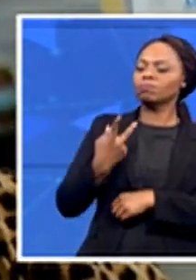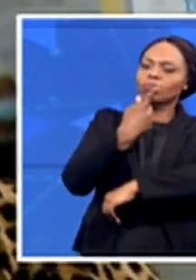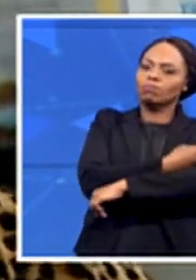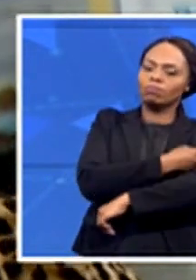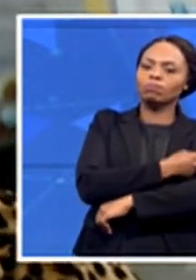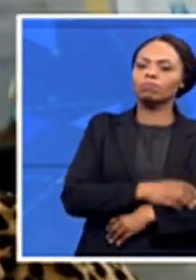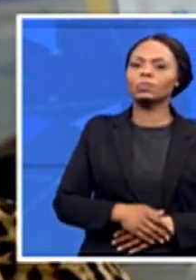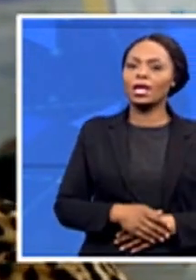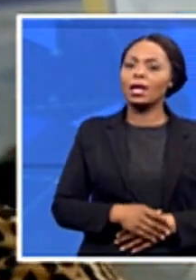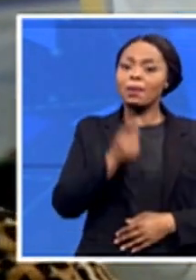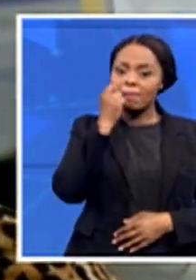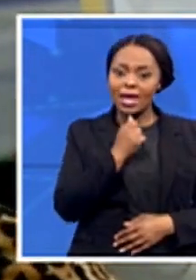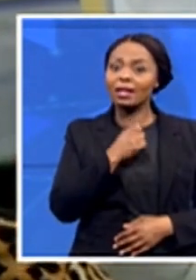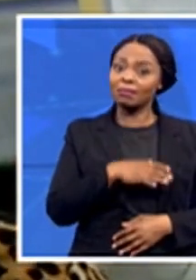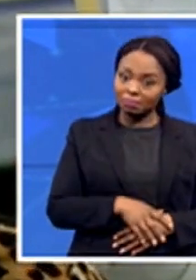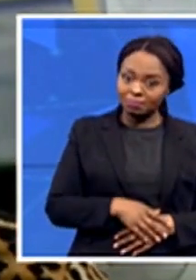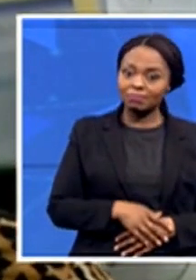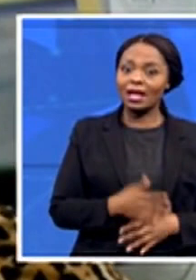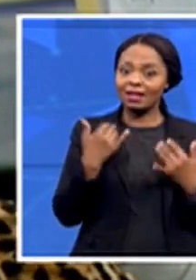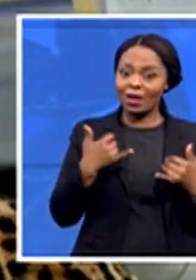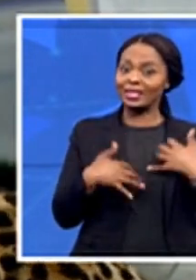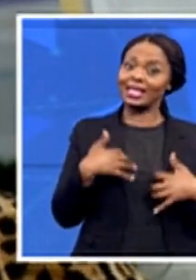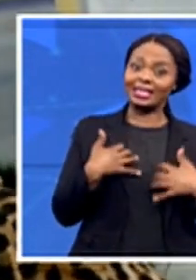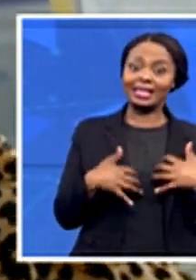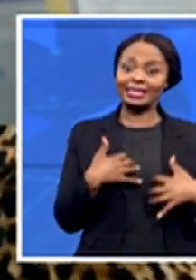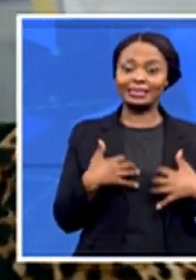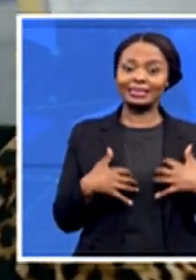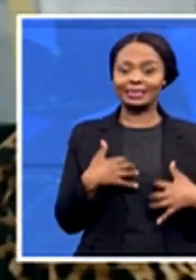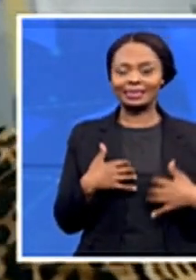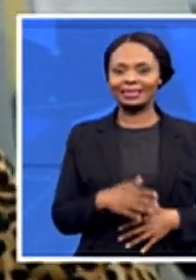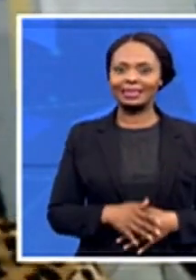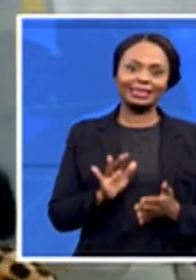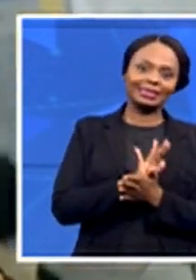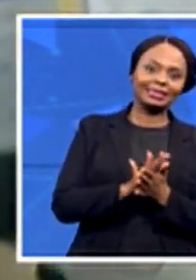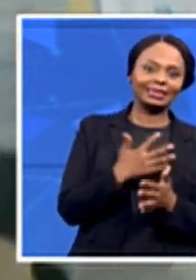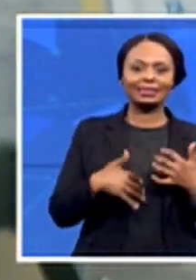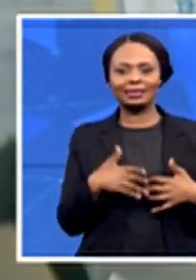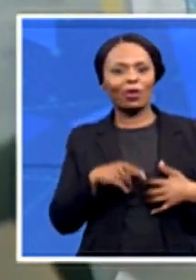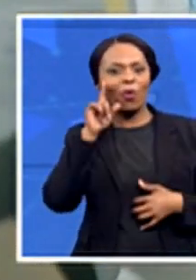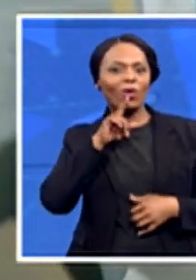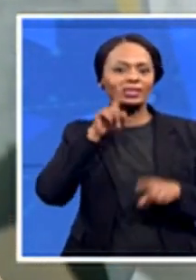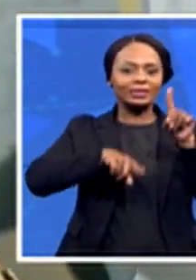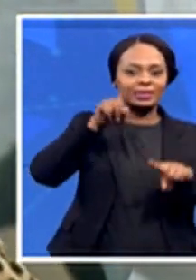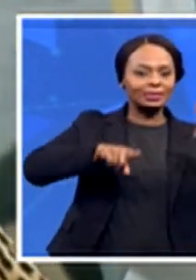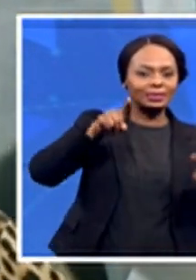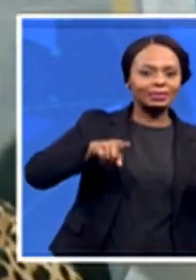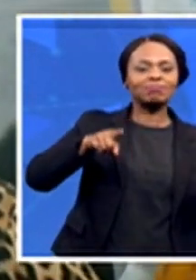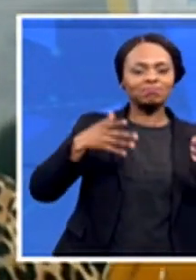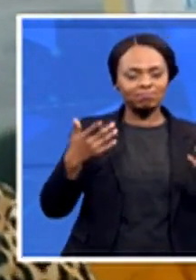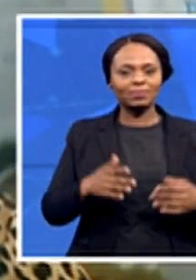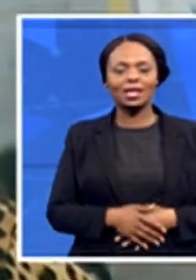here. They're very excited, men of all ages, and also other gender, like females and young people